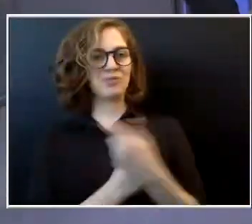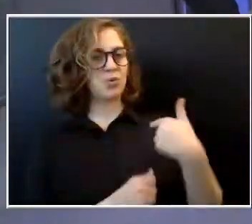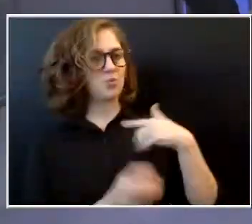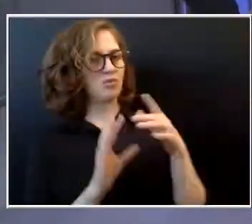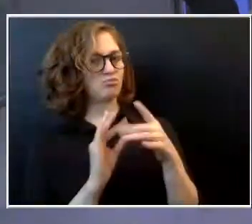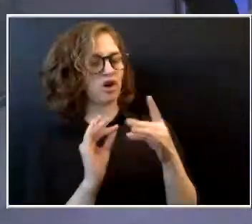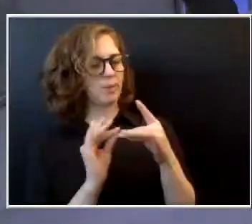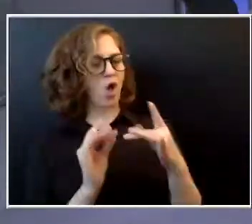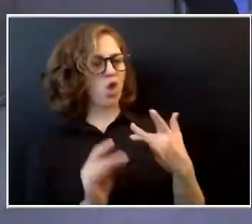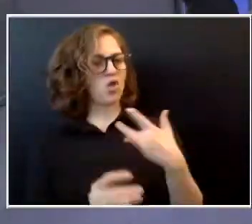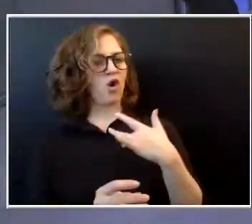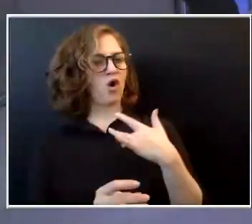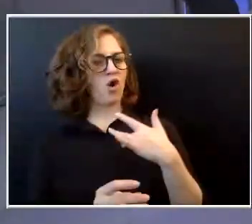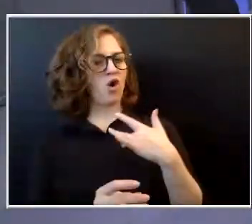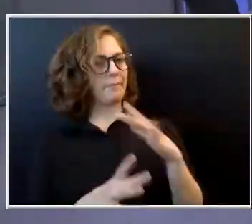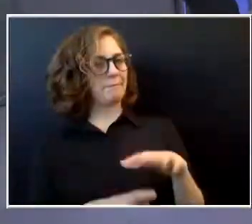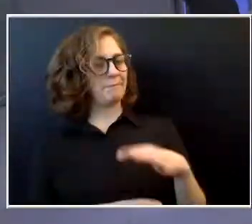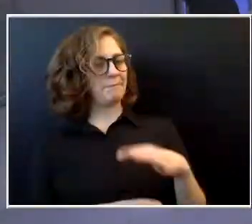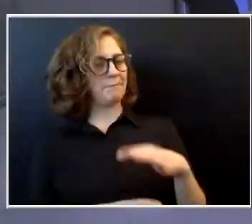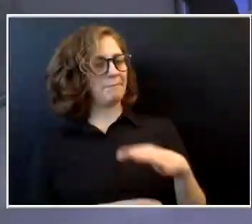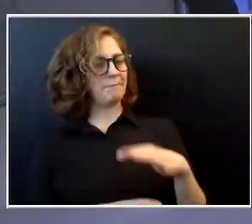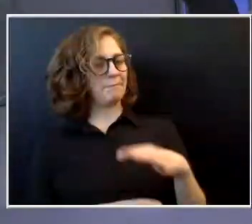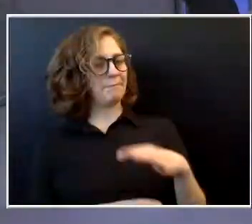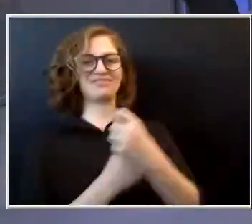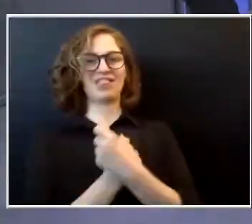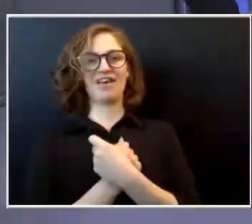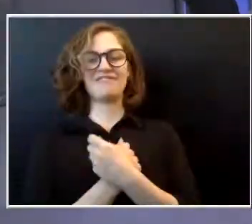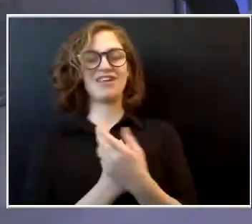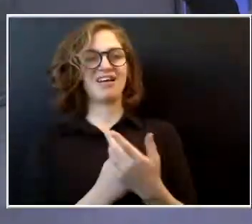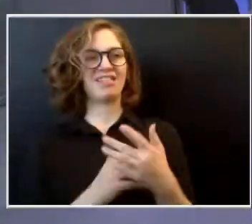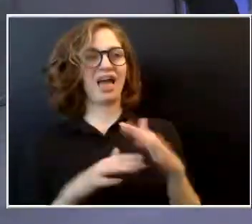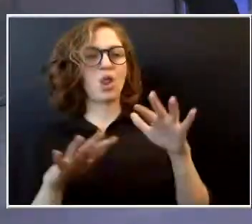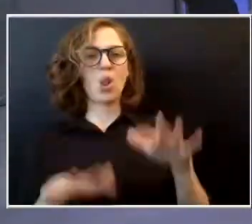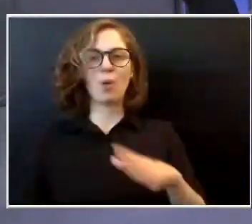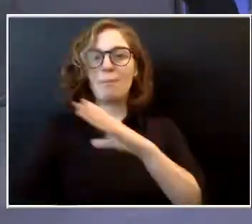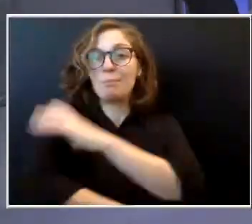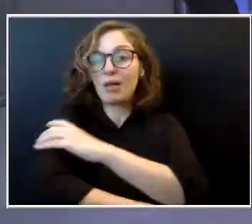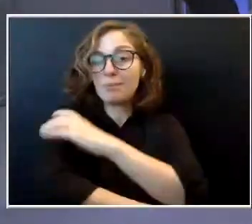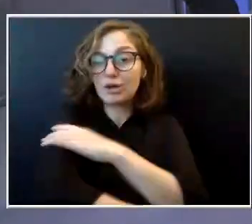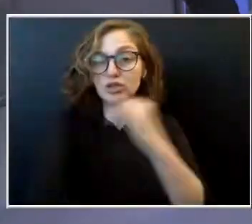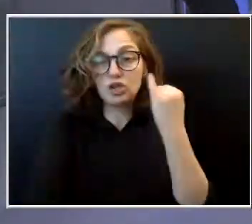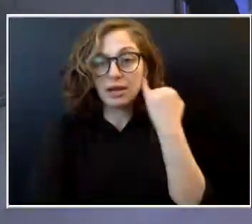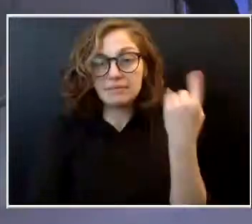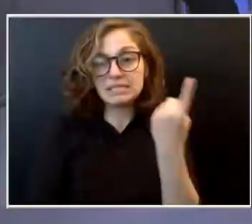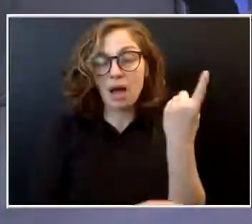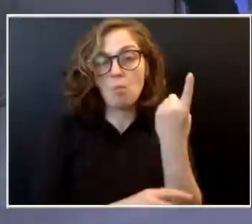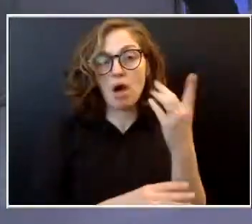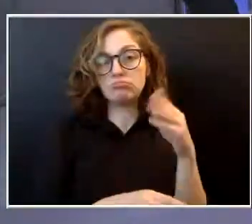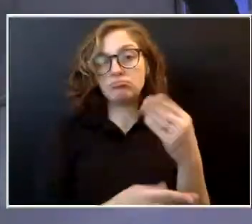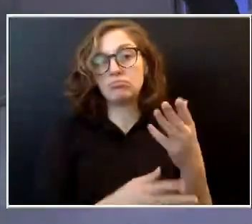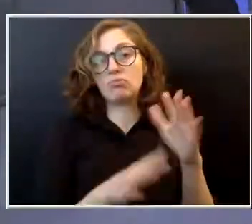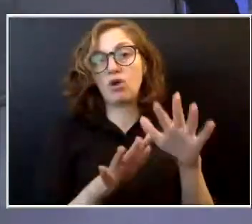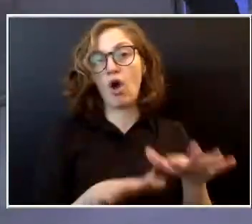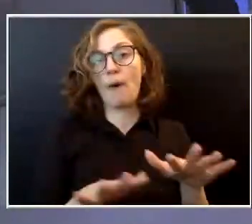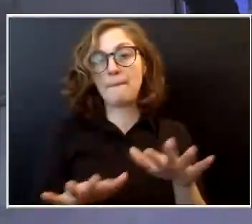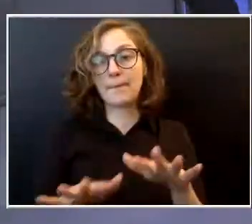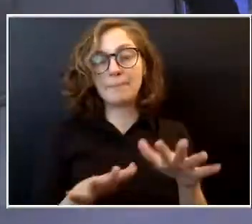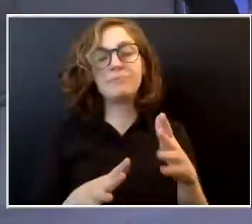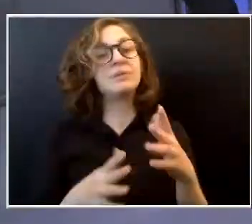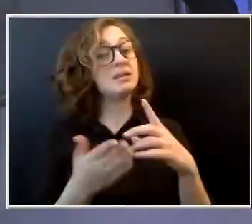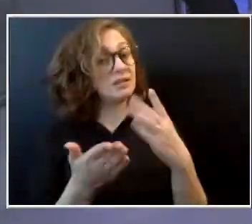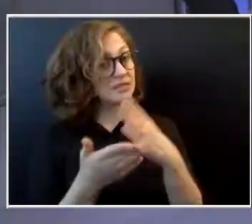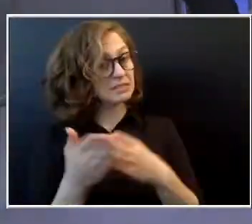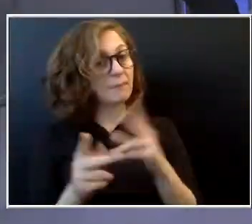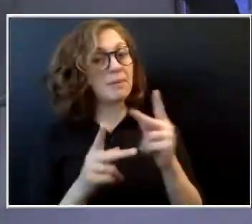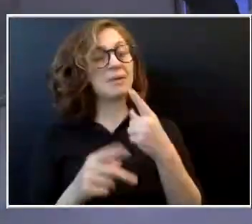lowering of the blood pressure if someone calms you. I mean, you can even have, I've heard people say when they have a pet at home, that lowers their blood pressure, just feeling